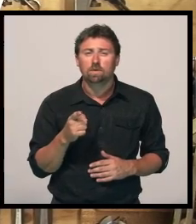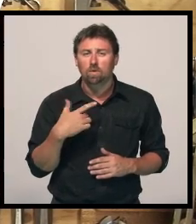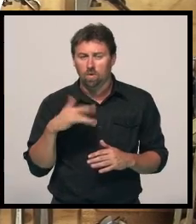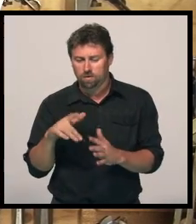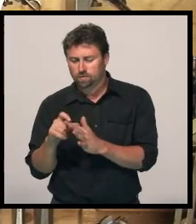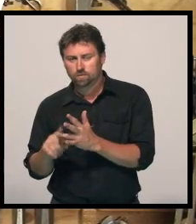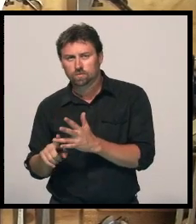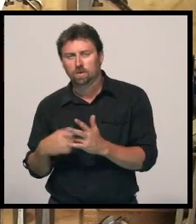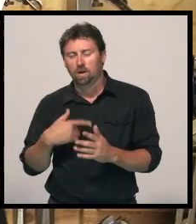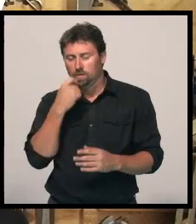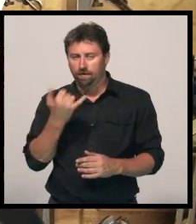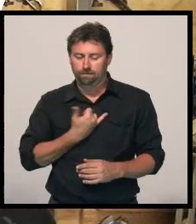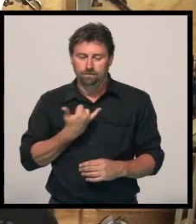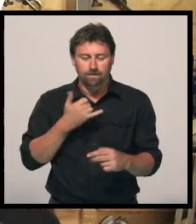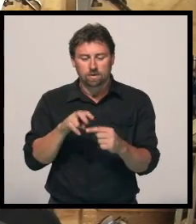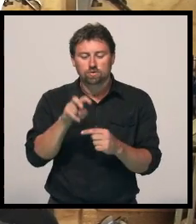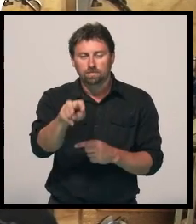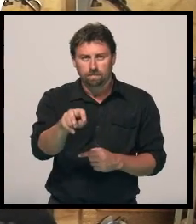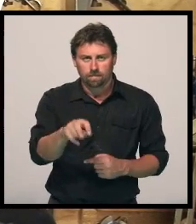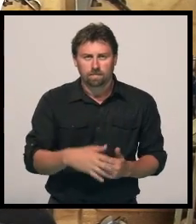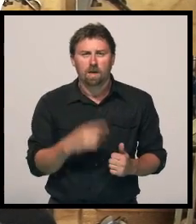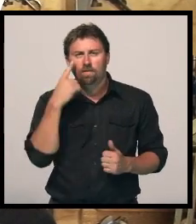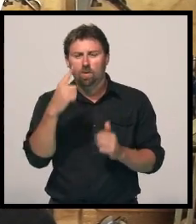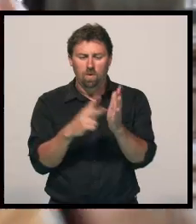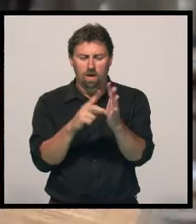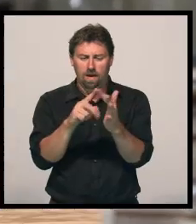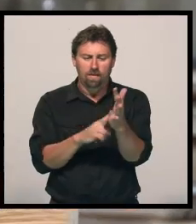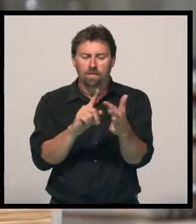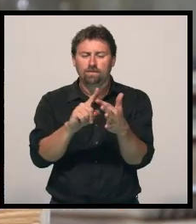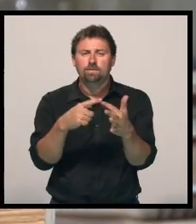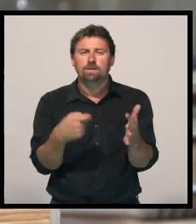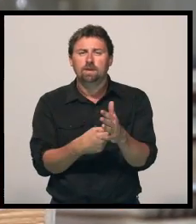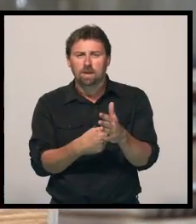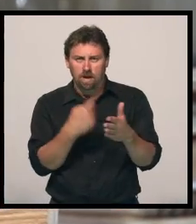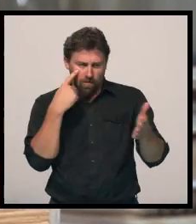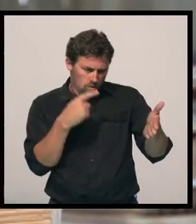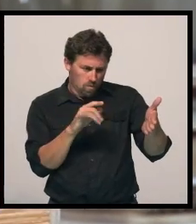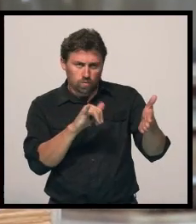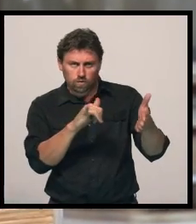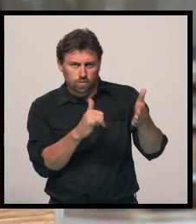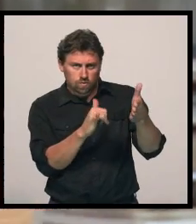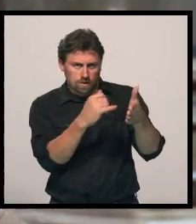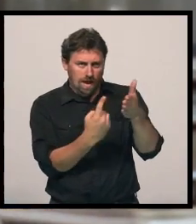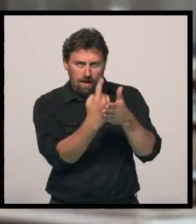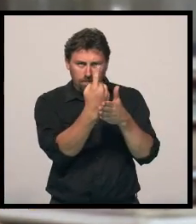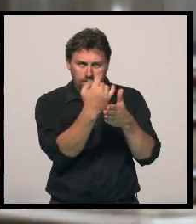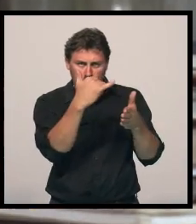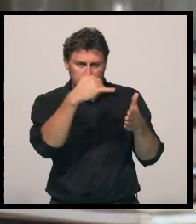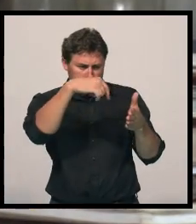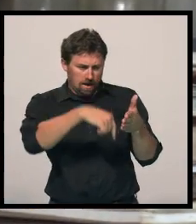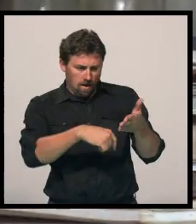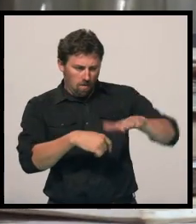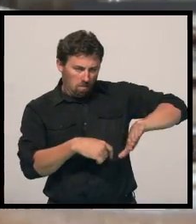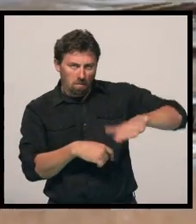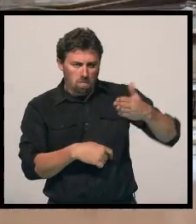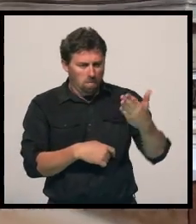did that, if I'm jumping the gun, is you've got to look at the veneer and work out which is going to be up and which is going to be